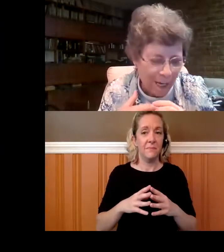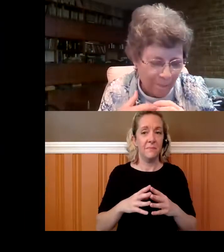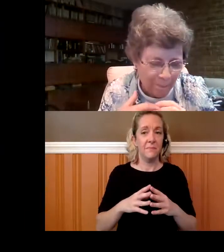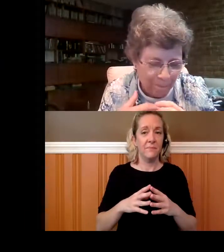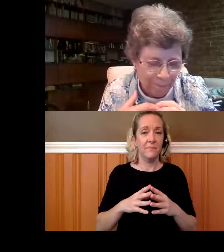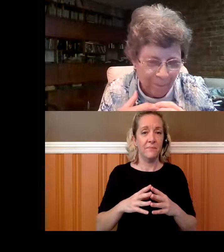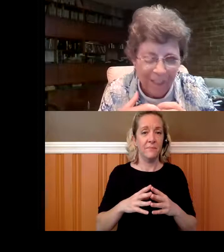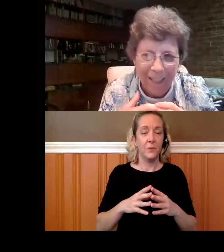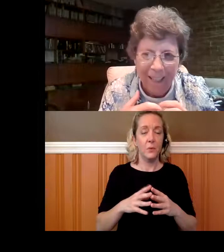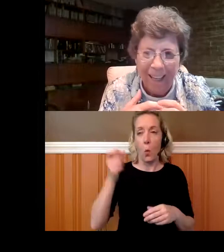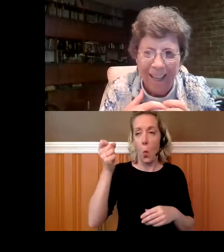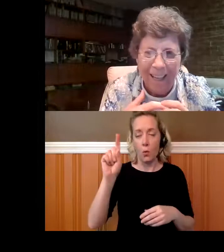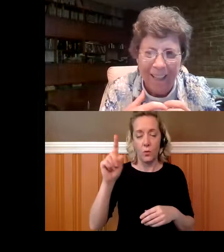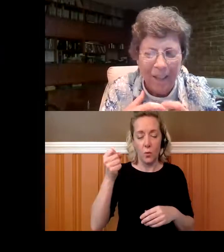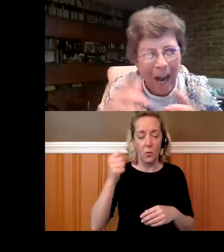going to hold that actually,